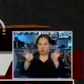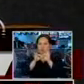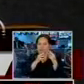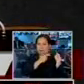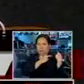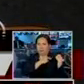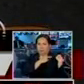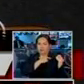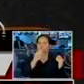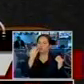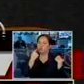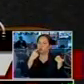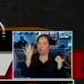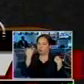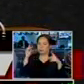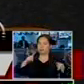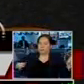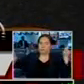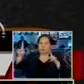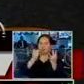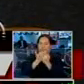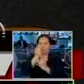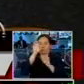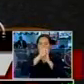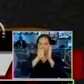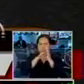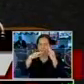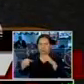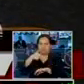that the sovereign people, through the Constitution they ordain,